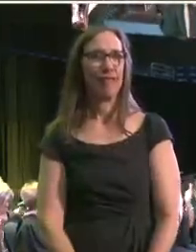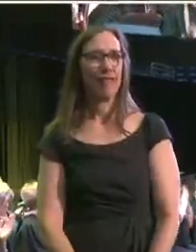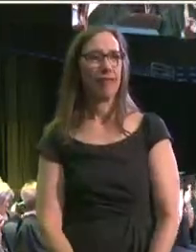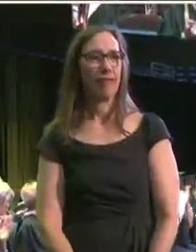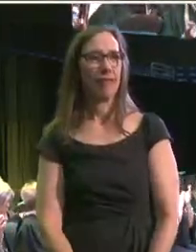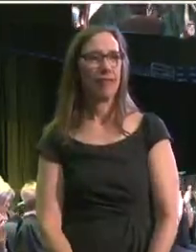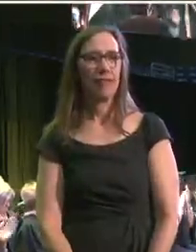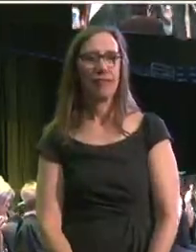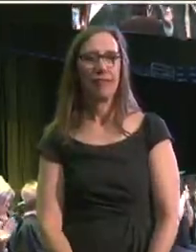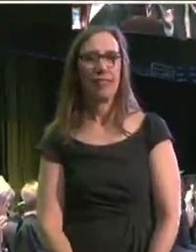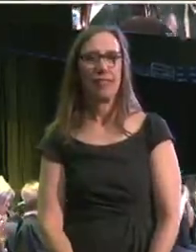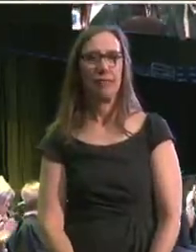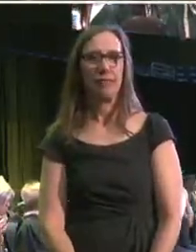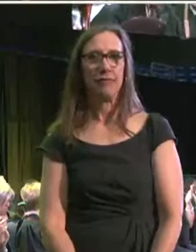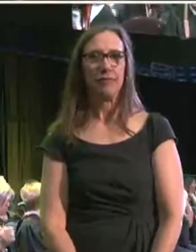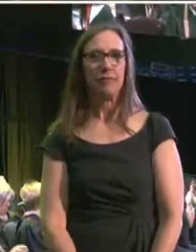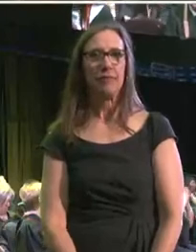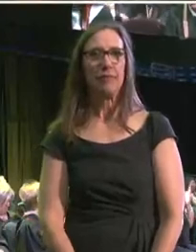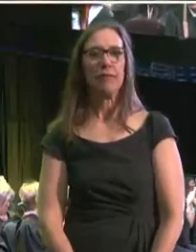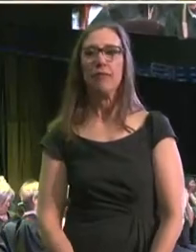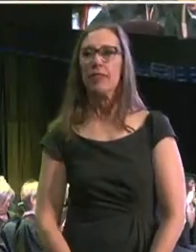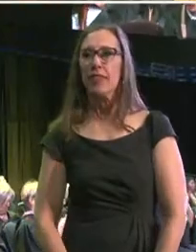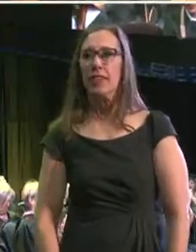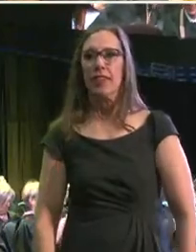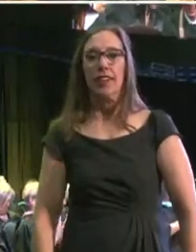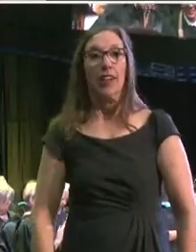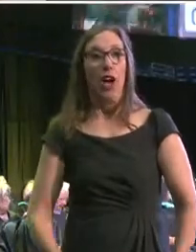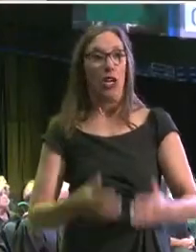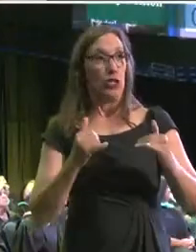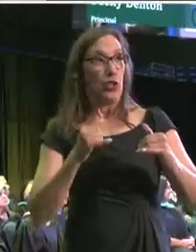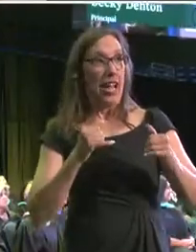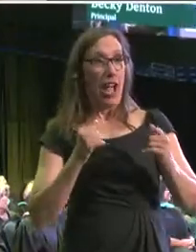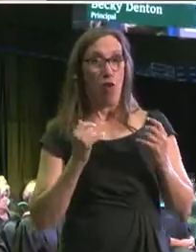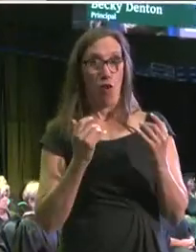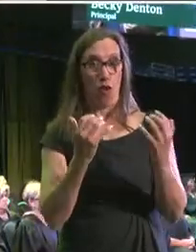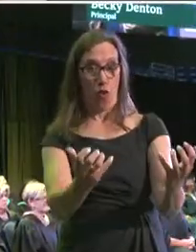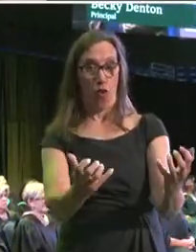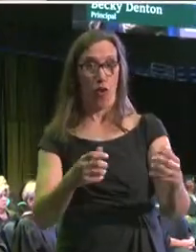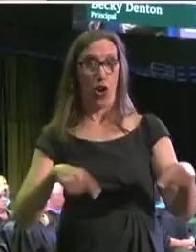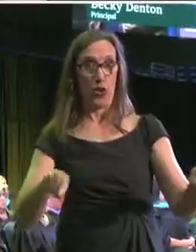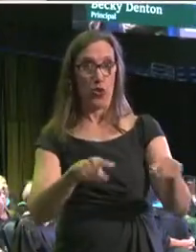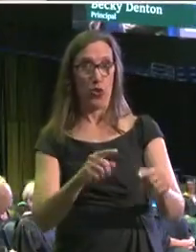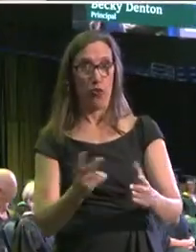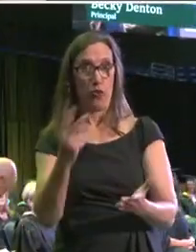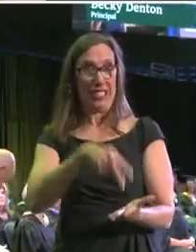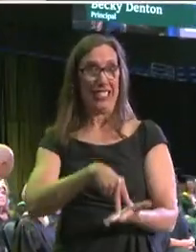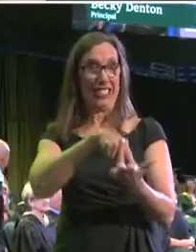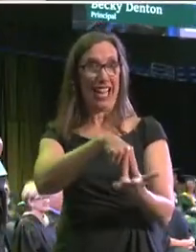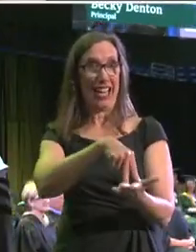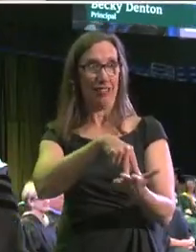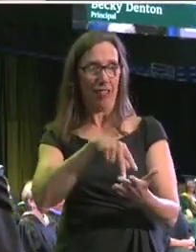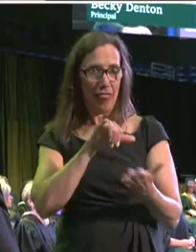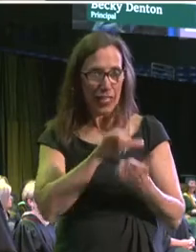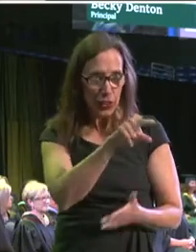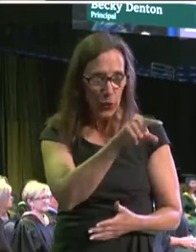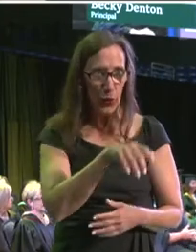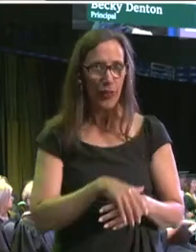It was a great job. Well, will the candidates for graduation please rise? That's